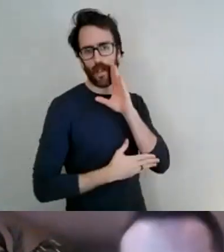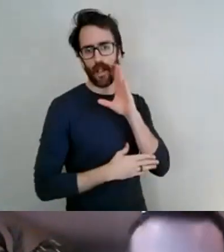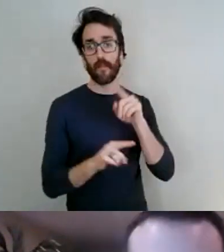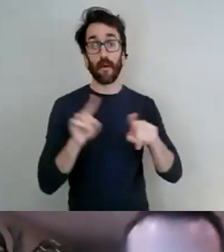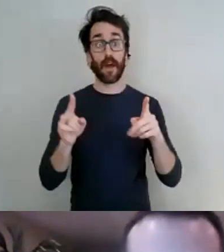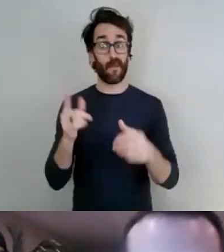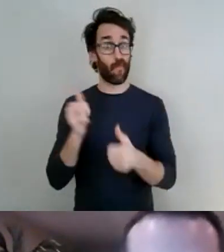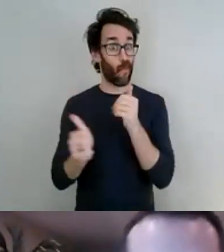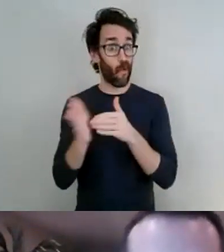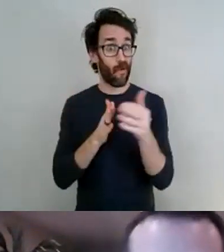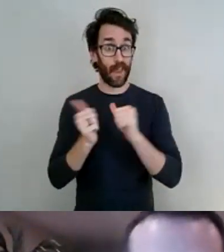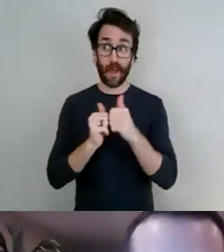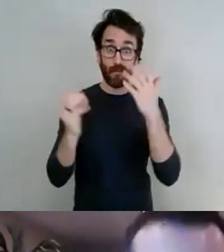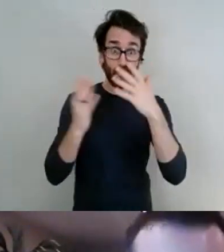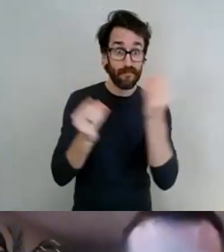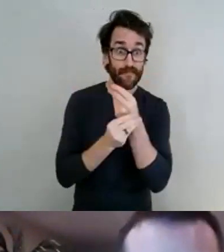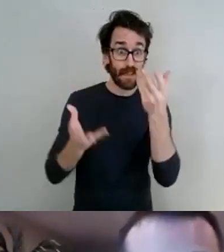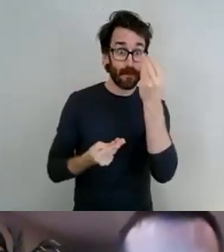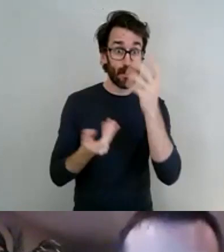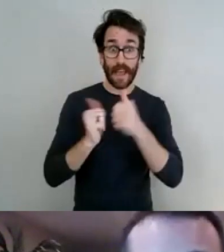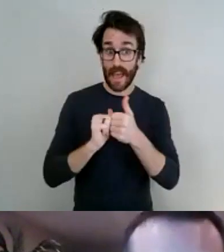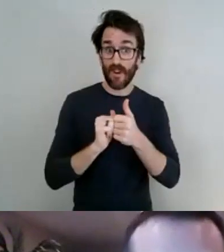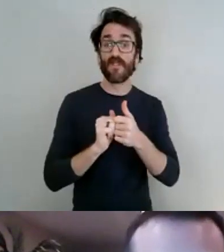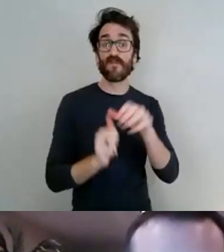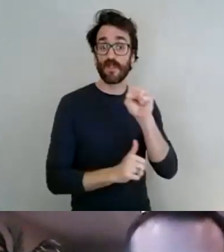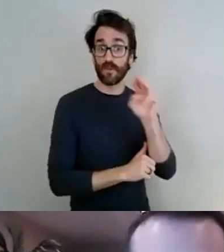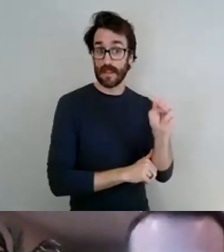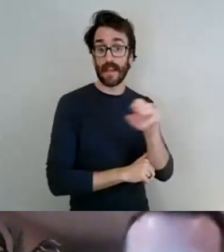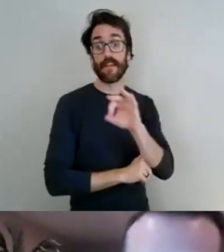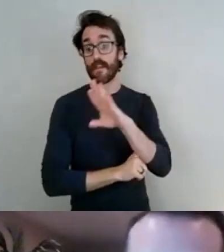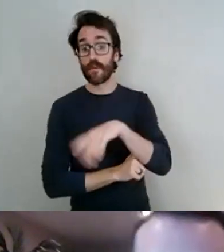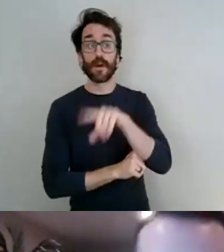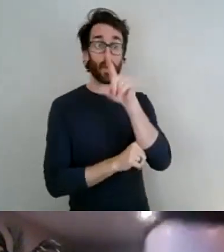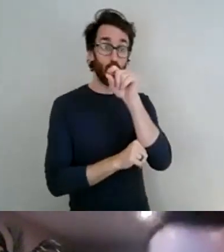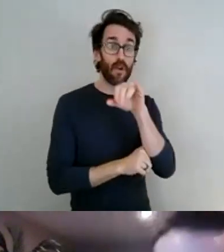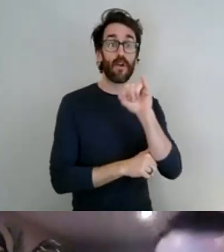that we're sharing the fraud prevention messaging now is on social media and our website.